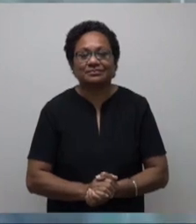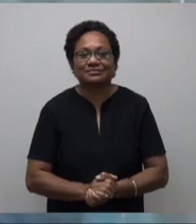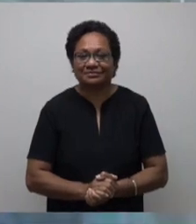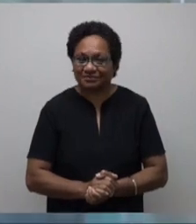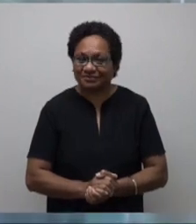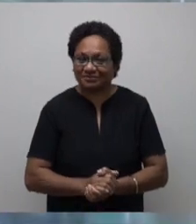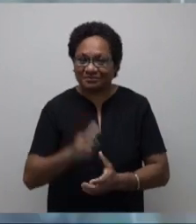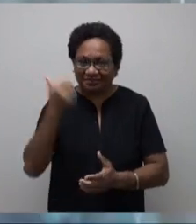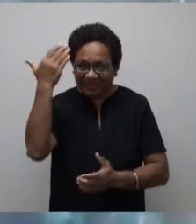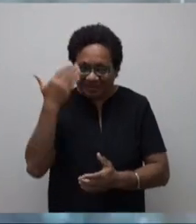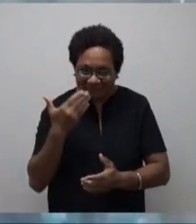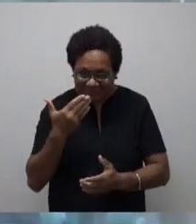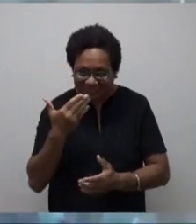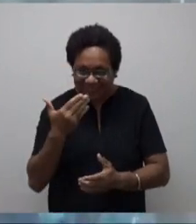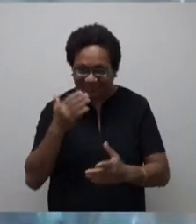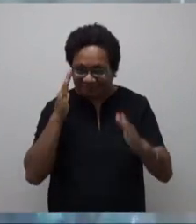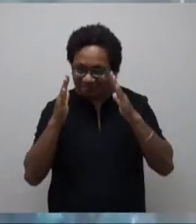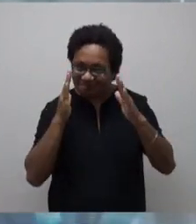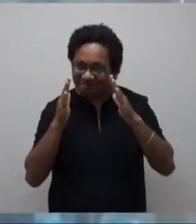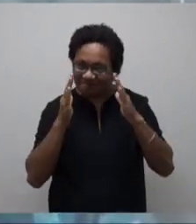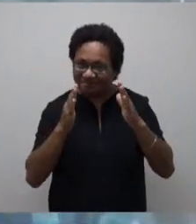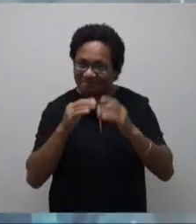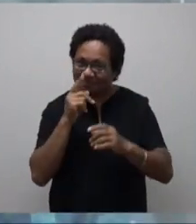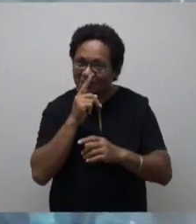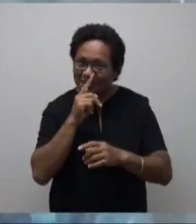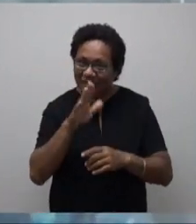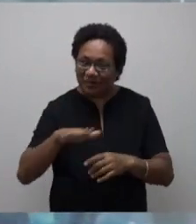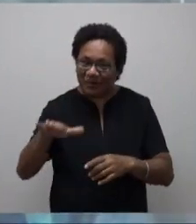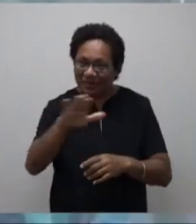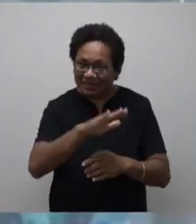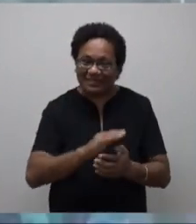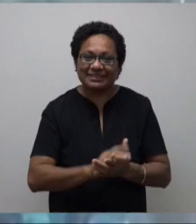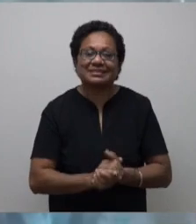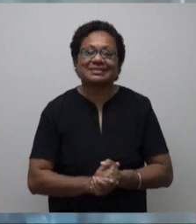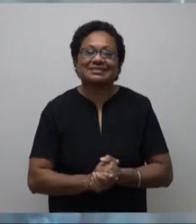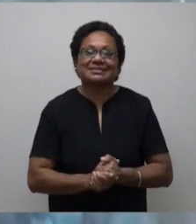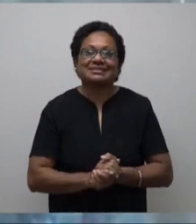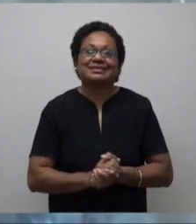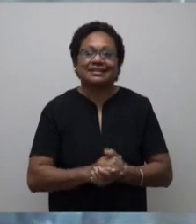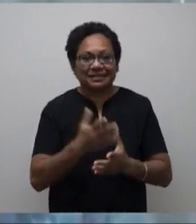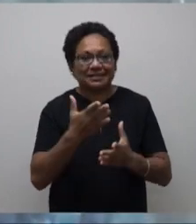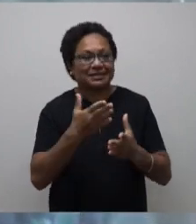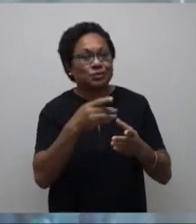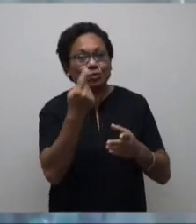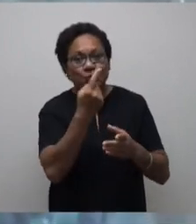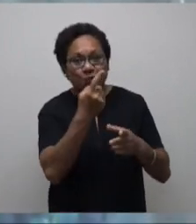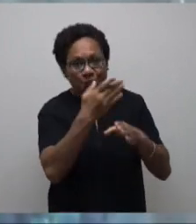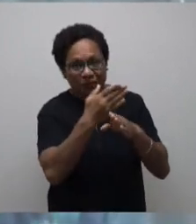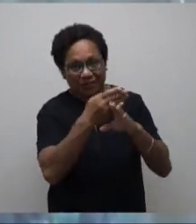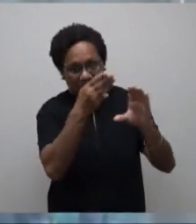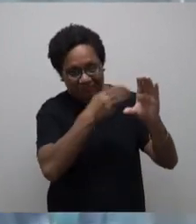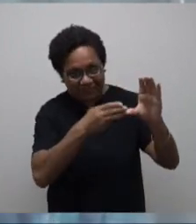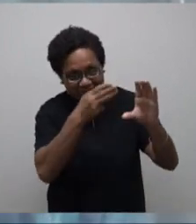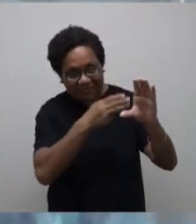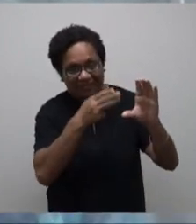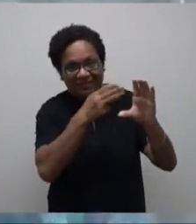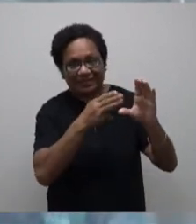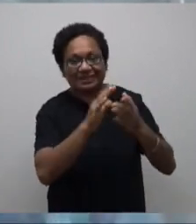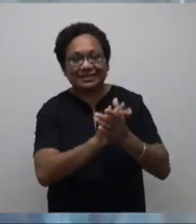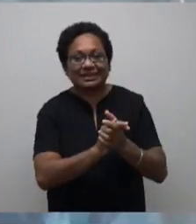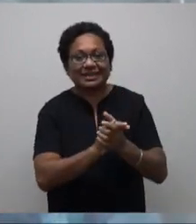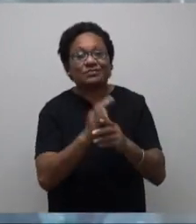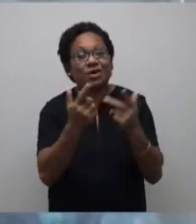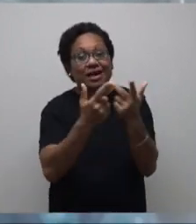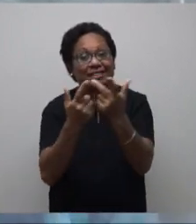Good evening, ladies and gentlemen, members of the media, and also colleagues who are tuning